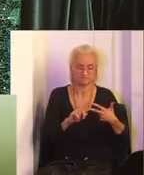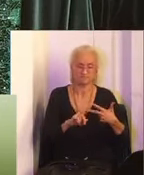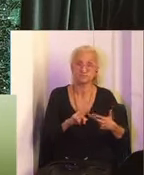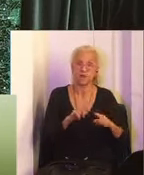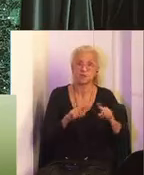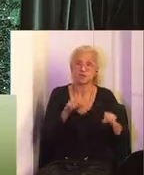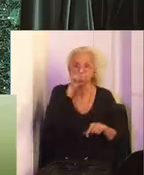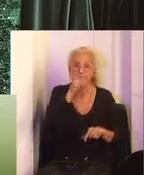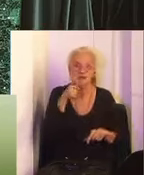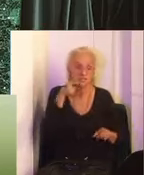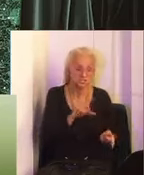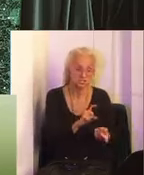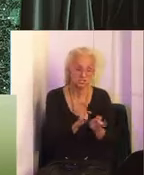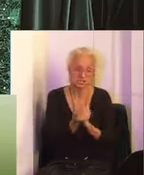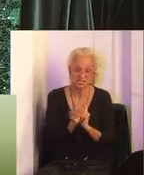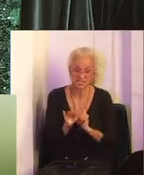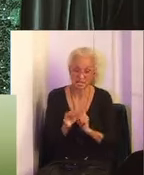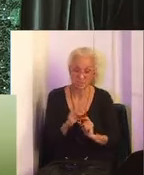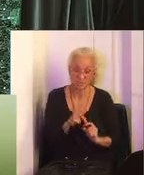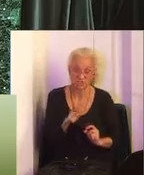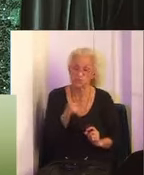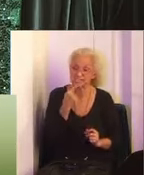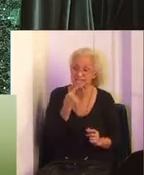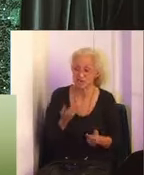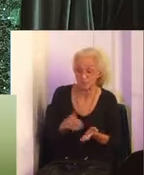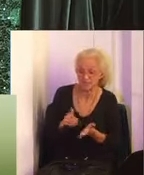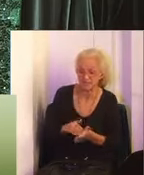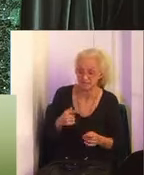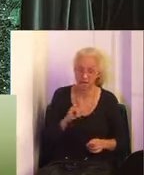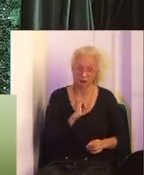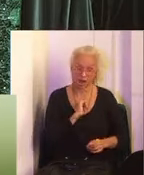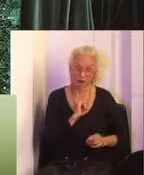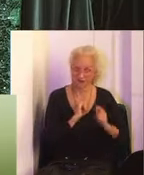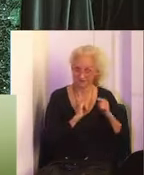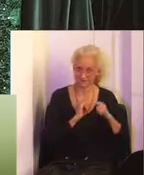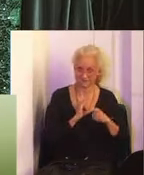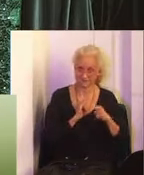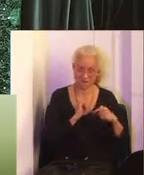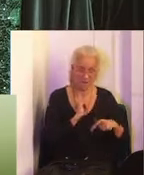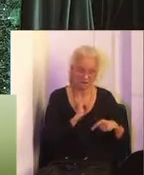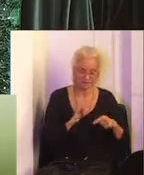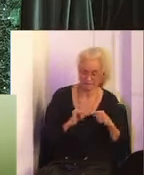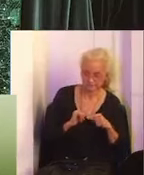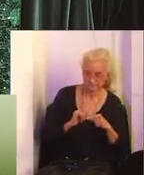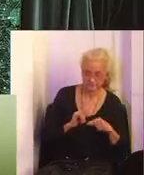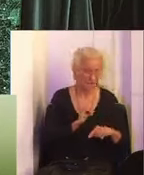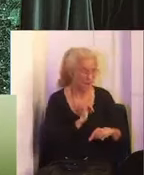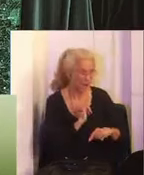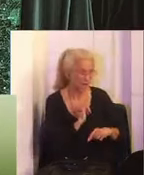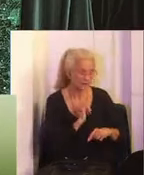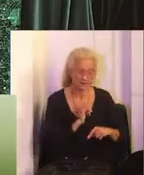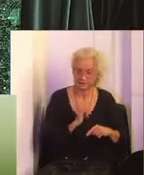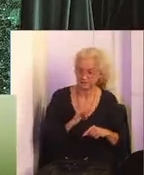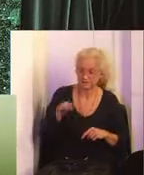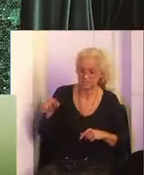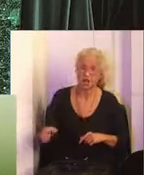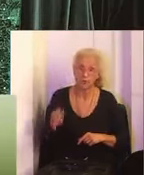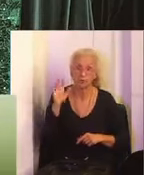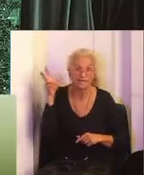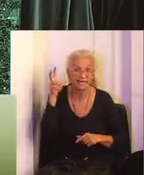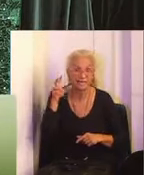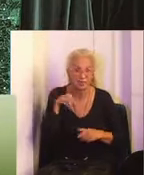But I love that she turned it back. She would say, repeat after me, I. So that child would hear it in